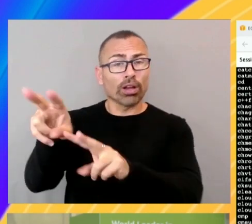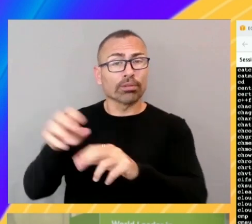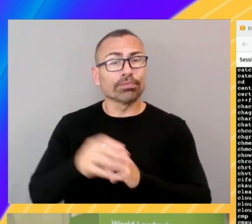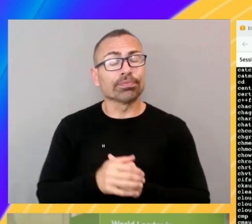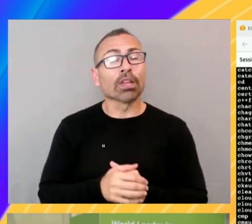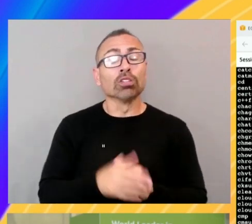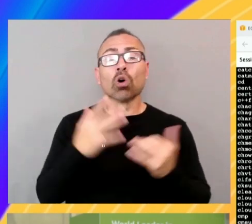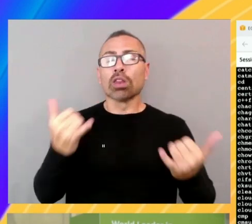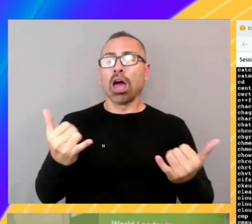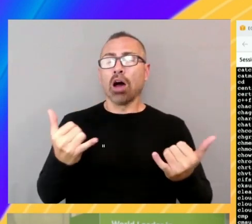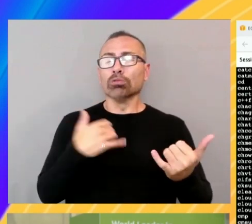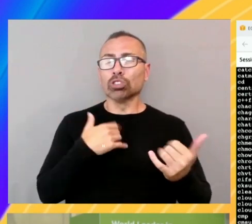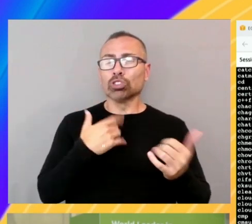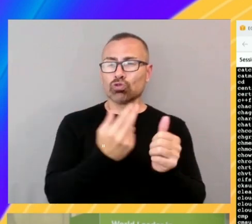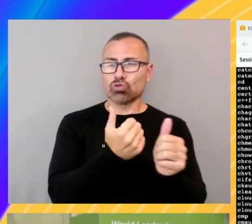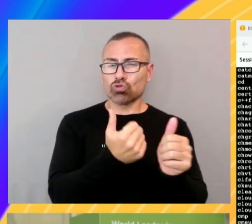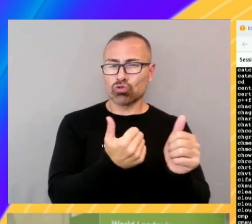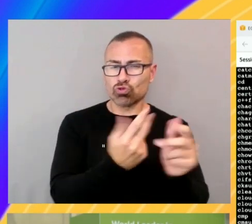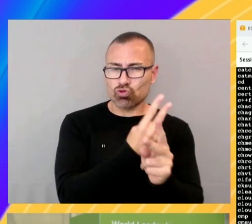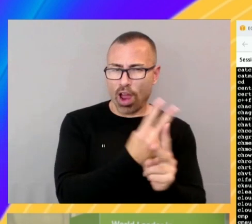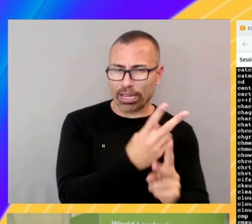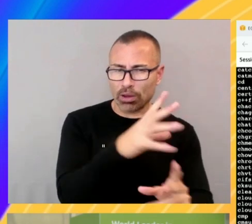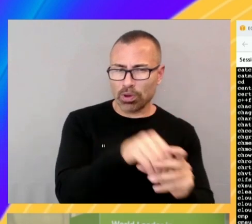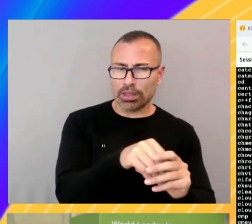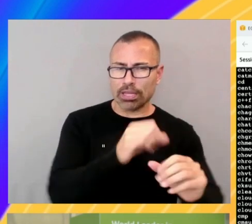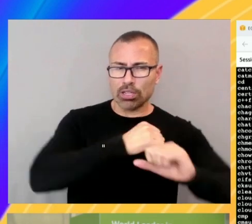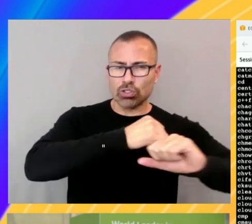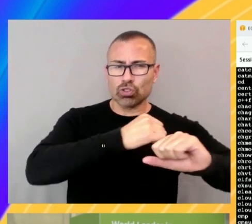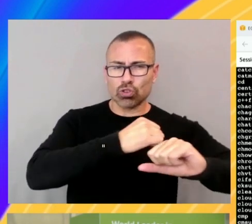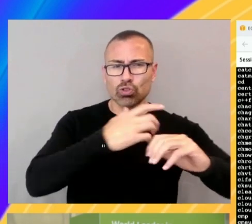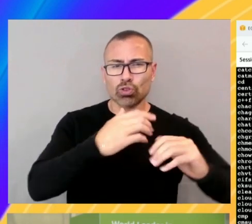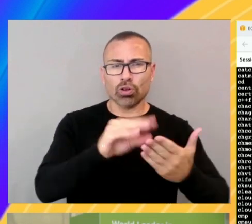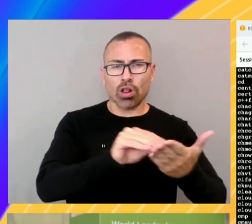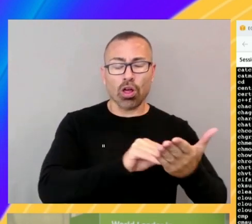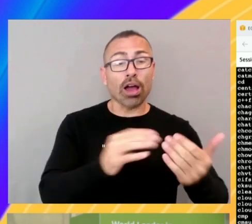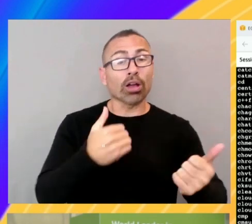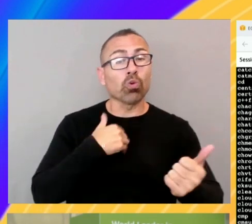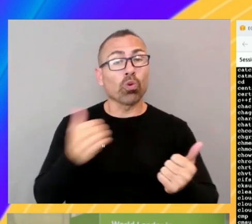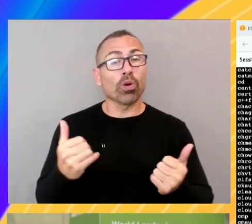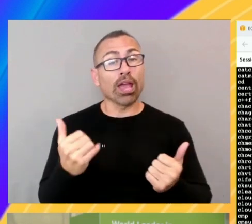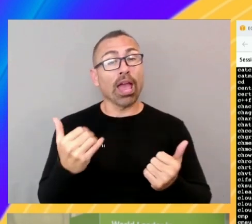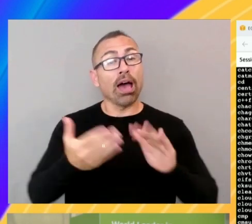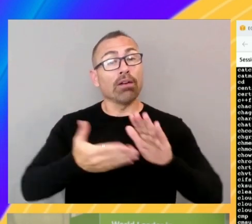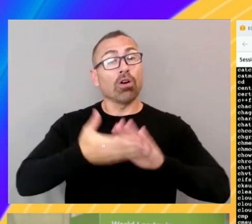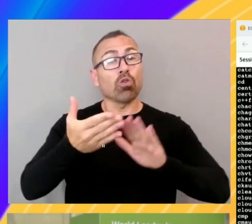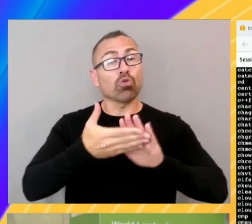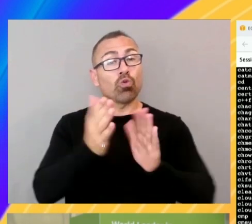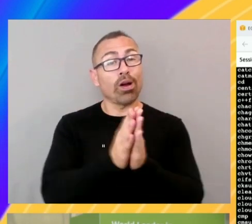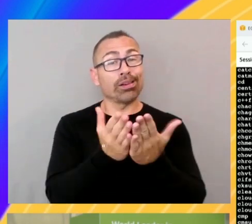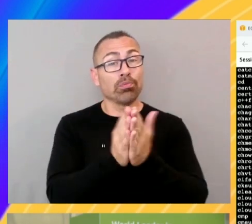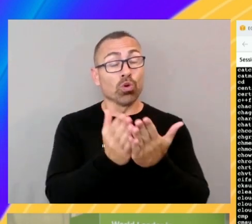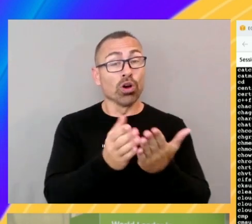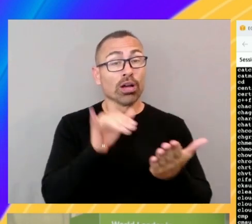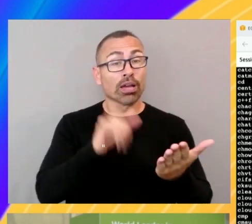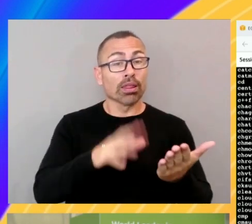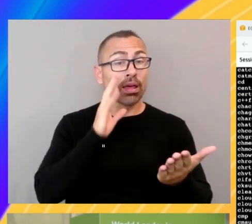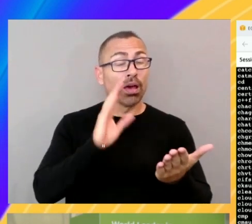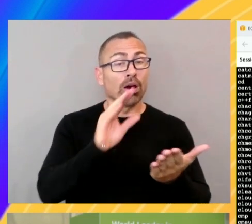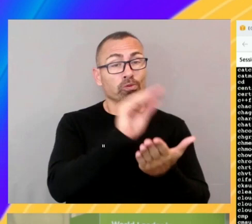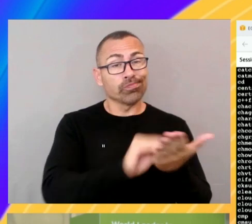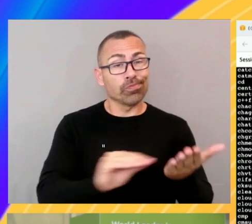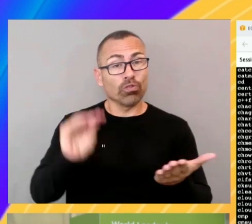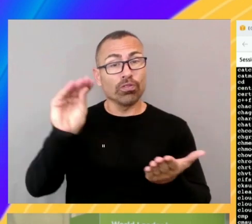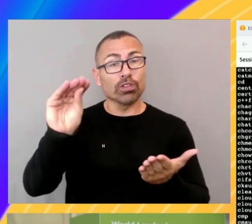and now we have an automation runbook that is running to go ahead and take that information and push that into CloudTrail